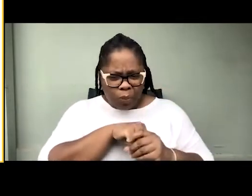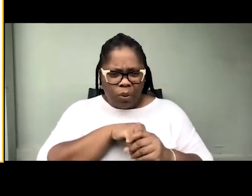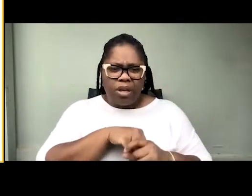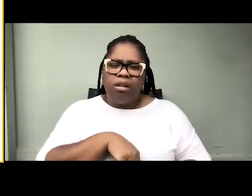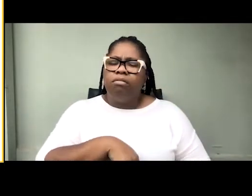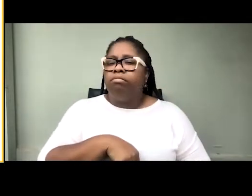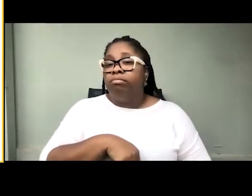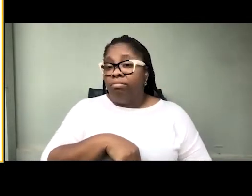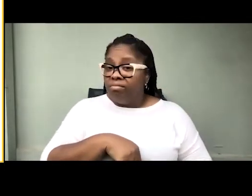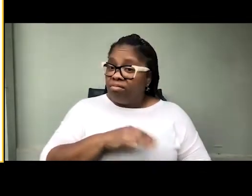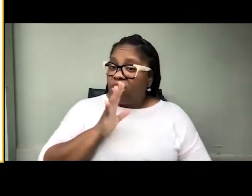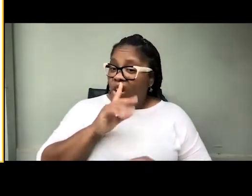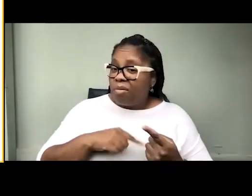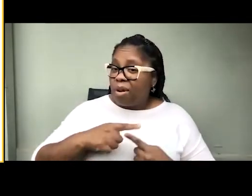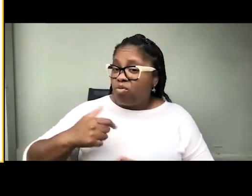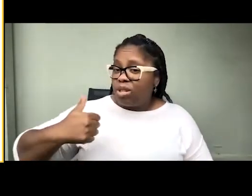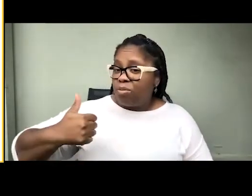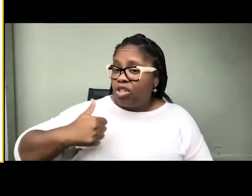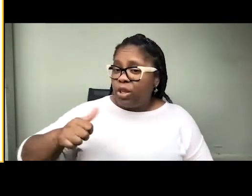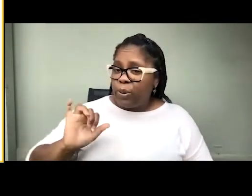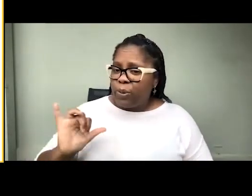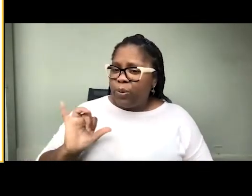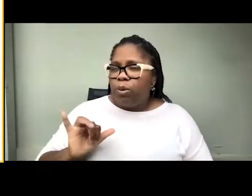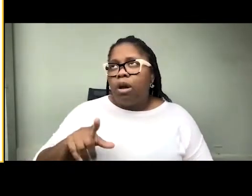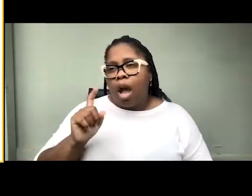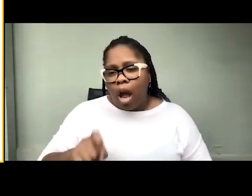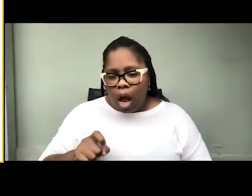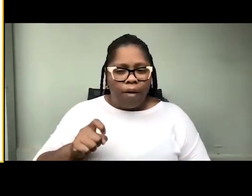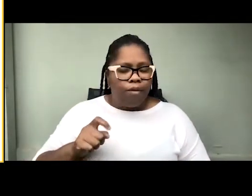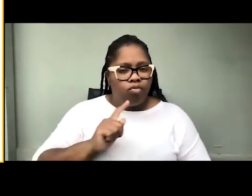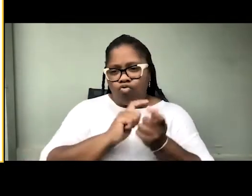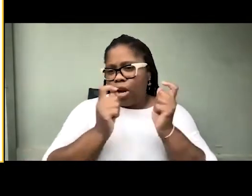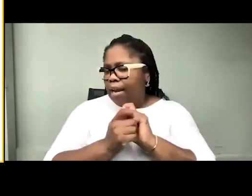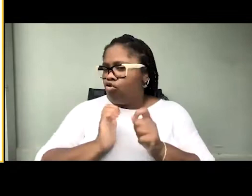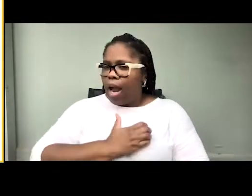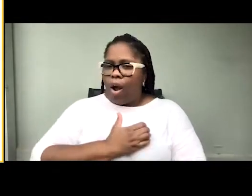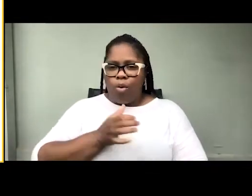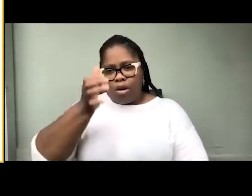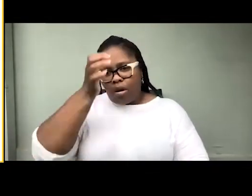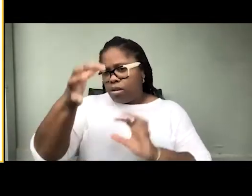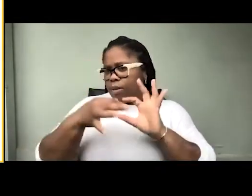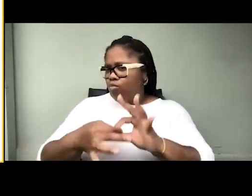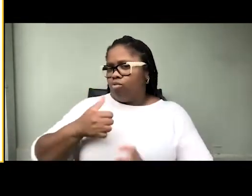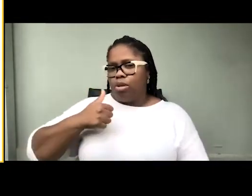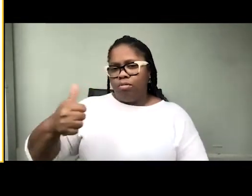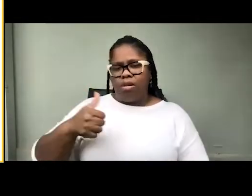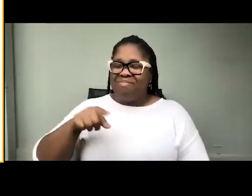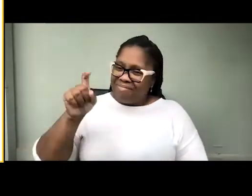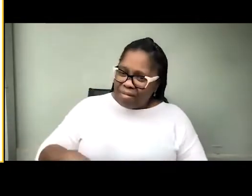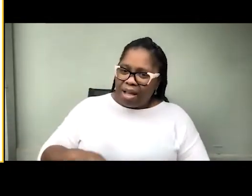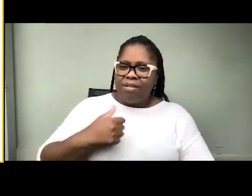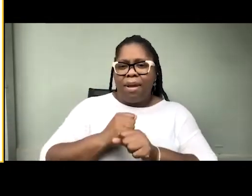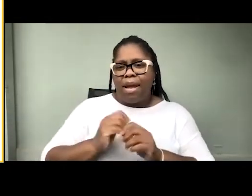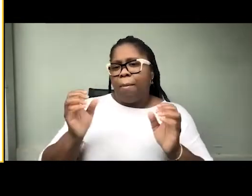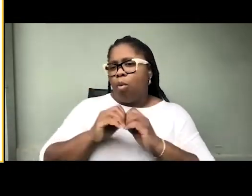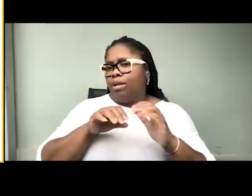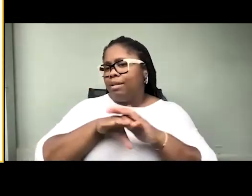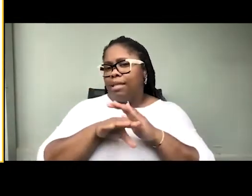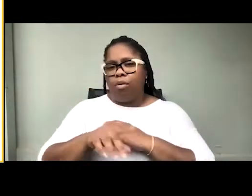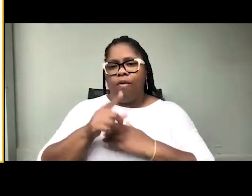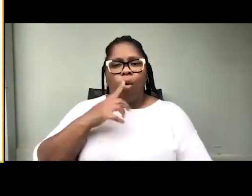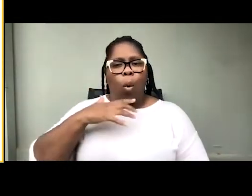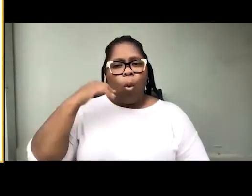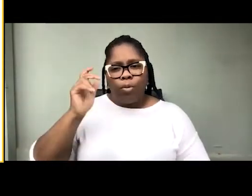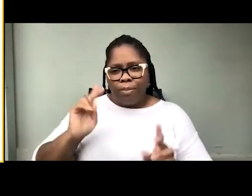about transportation. We absolutely have to rethink transportation and make it more accessible for older adults and